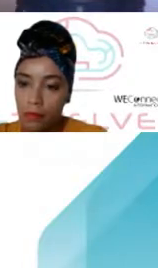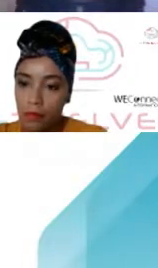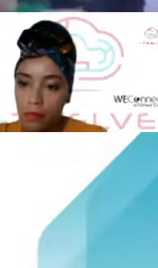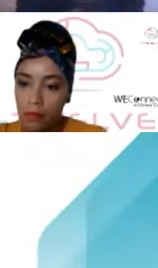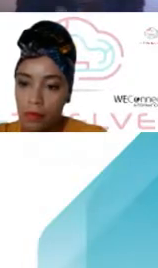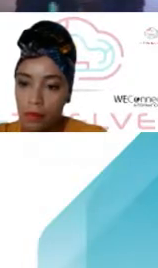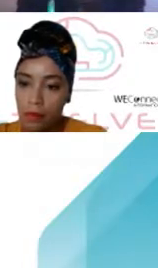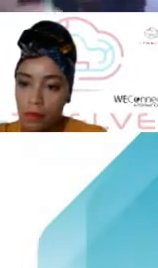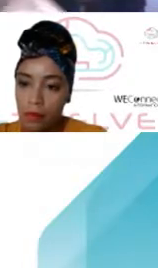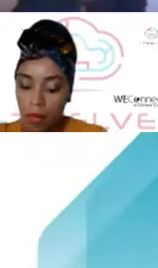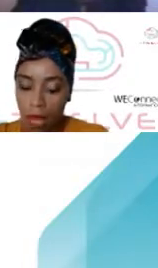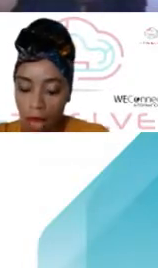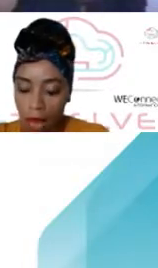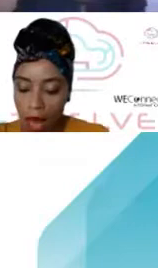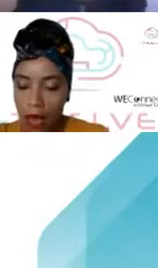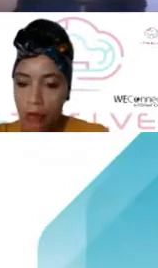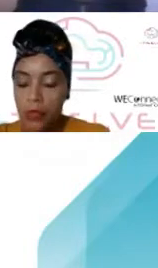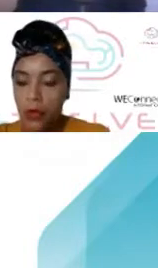to register?